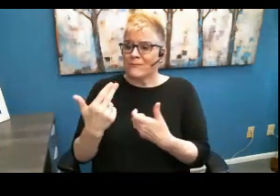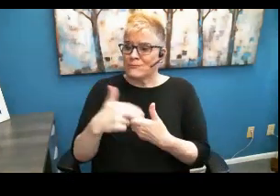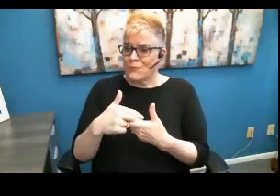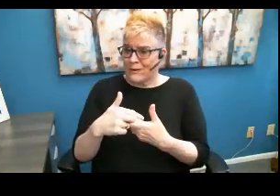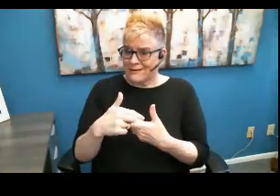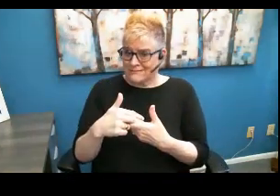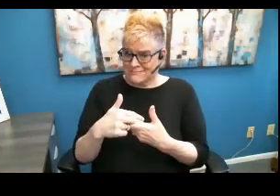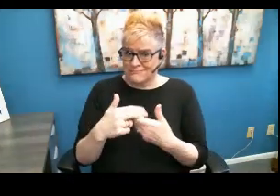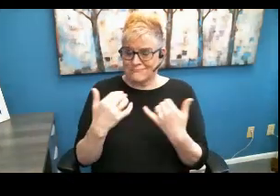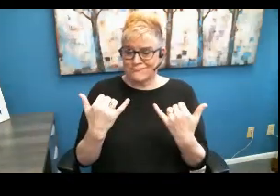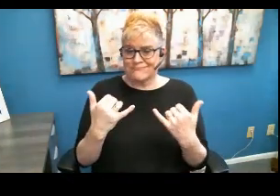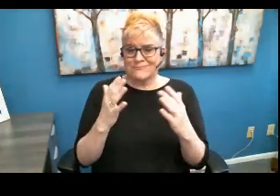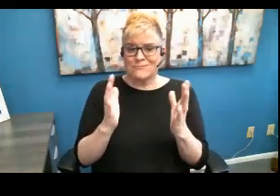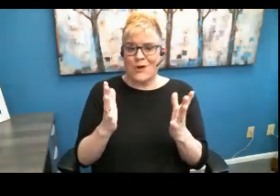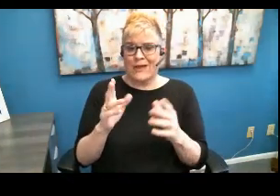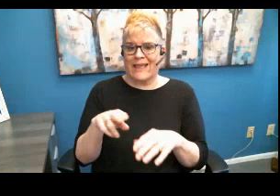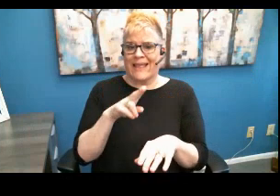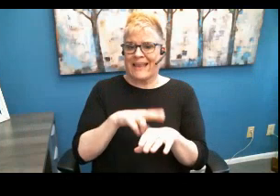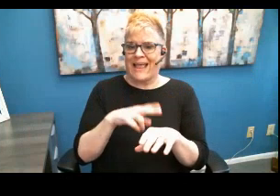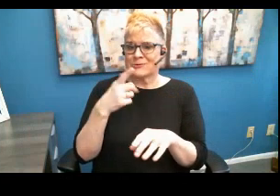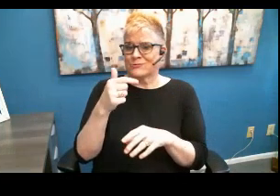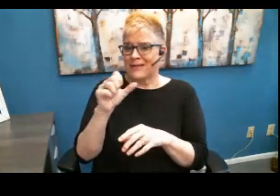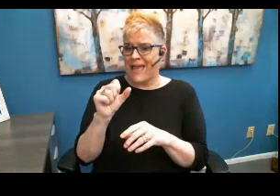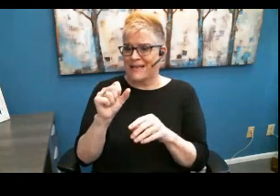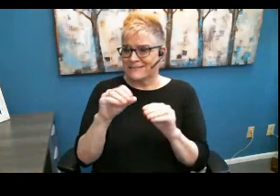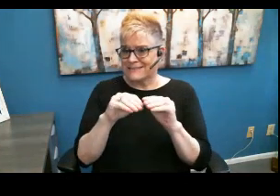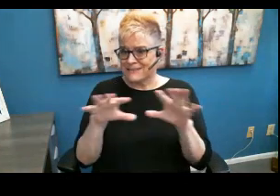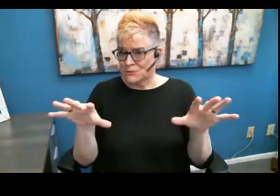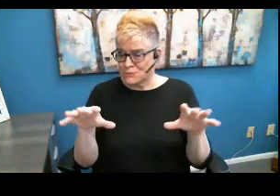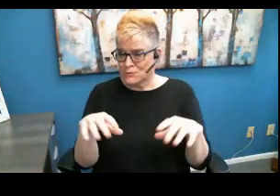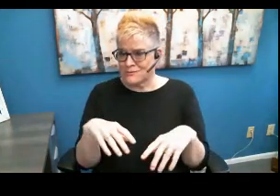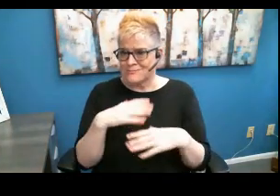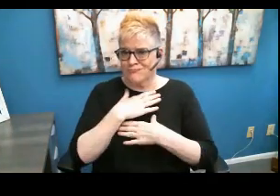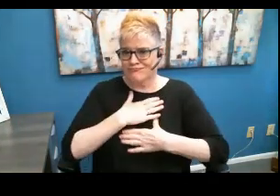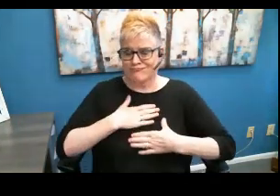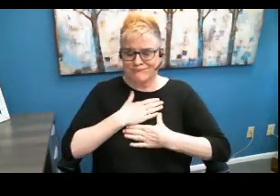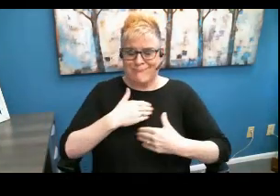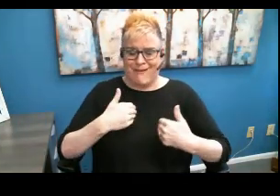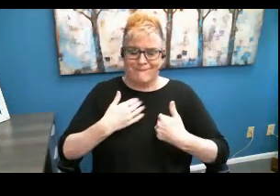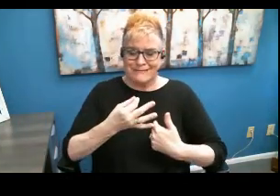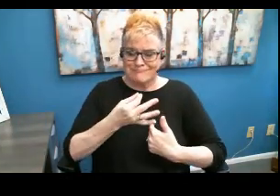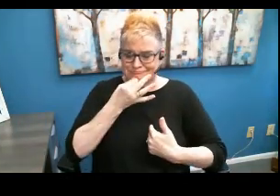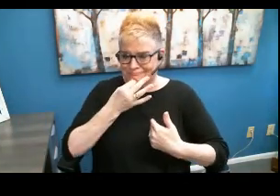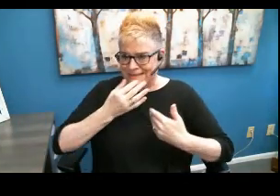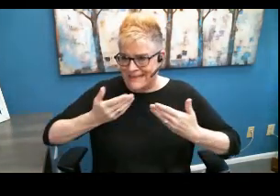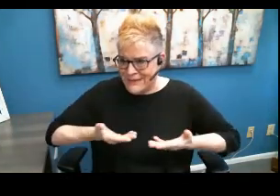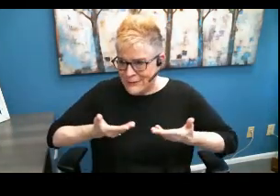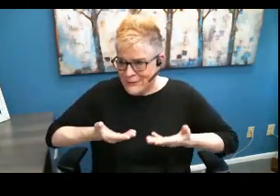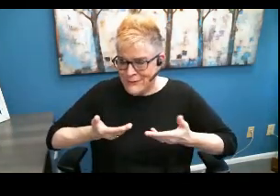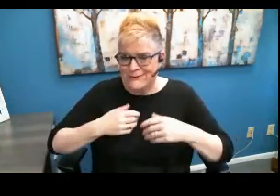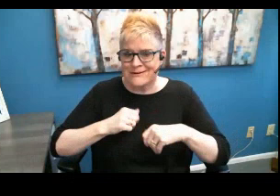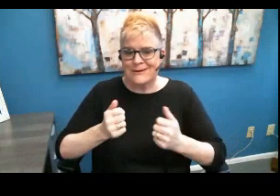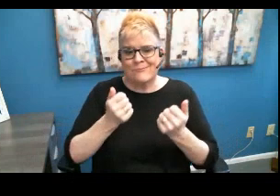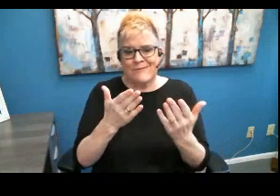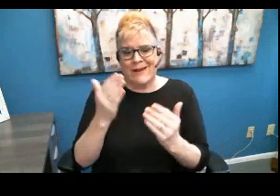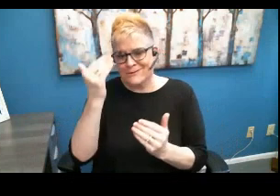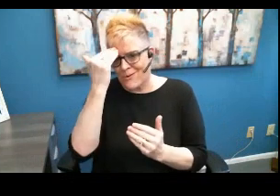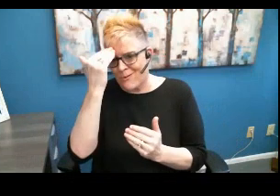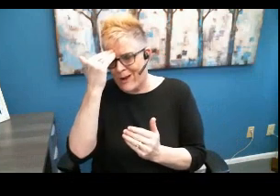are talking natural gas distribution, so we are very pleased to have some experts in the field to provide us an awareness